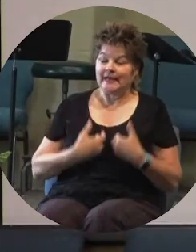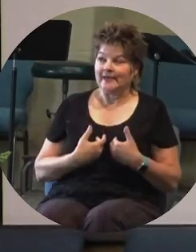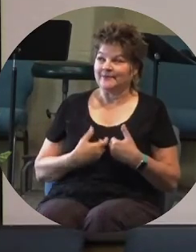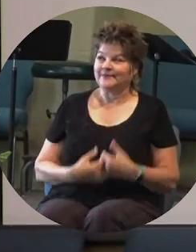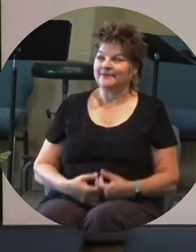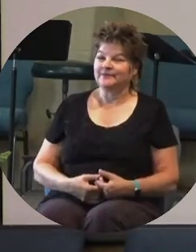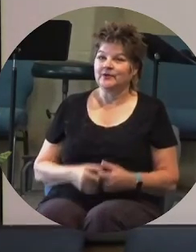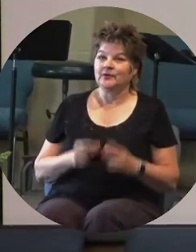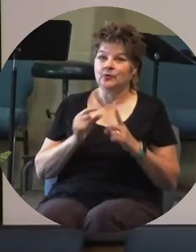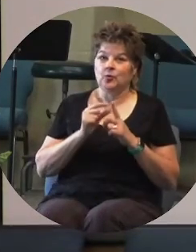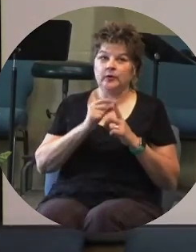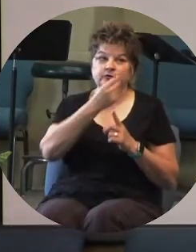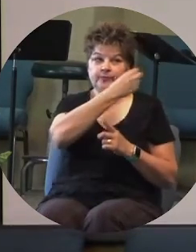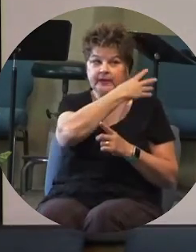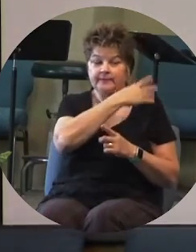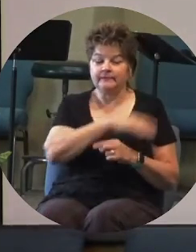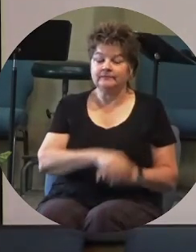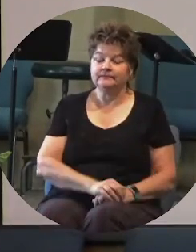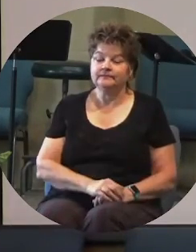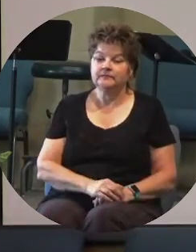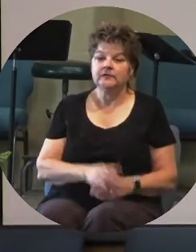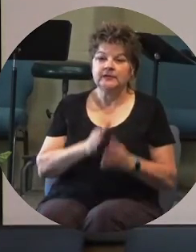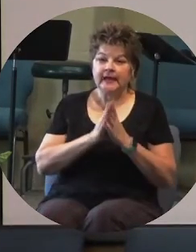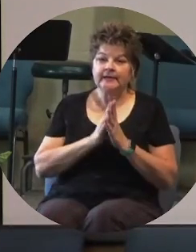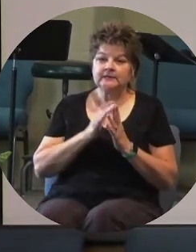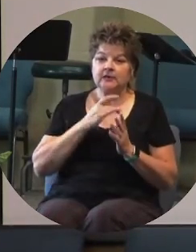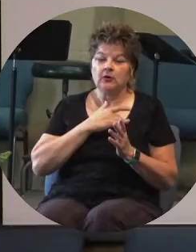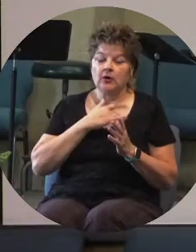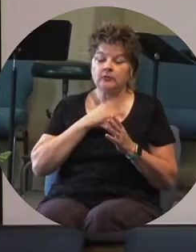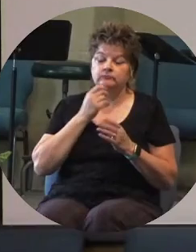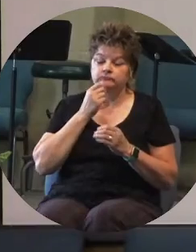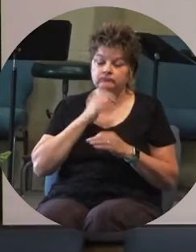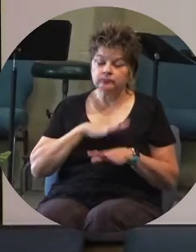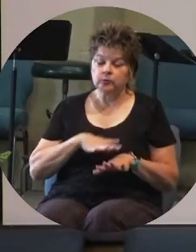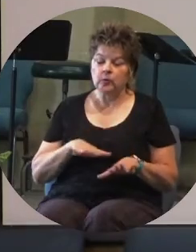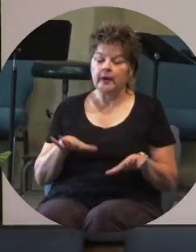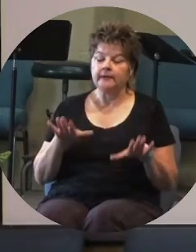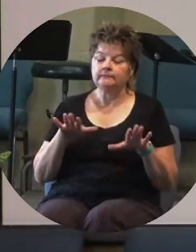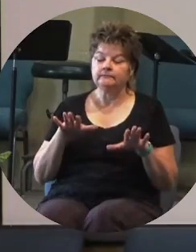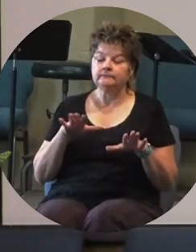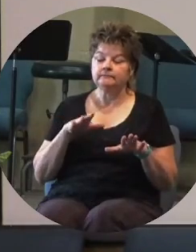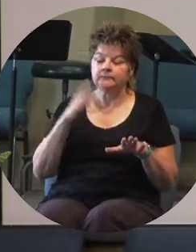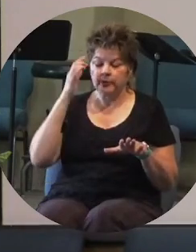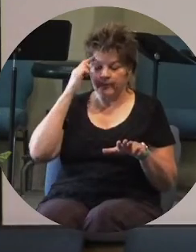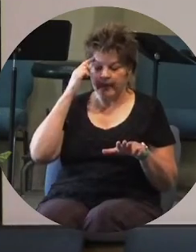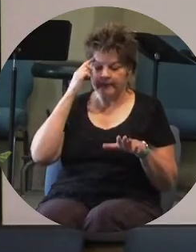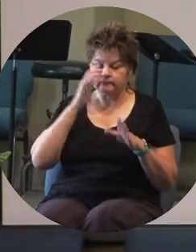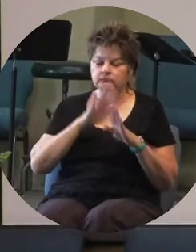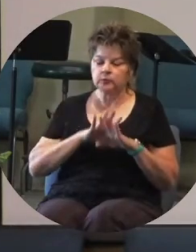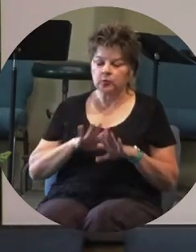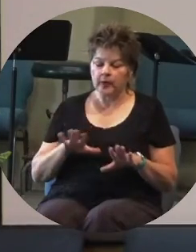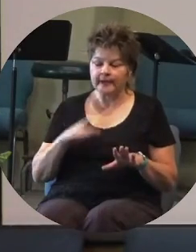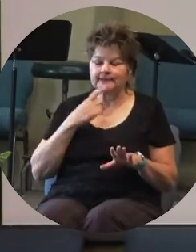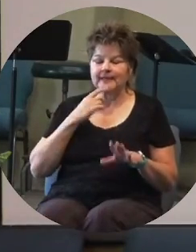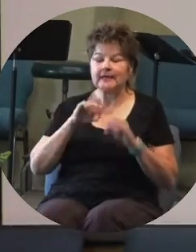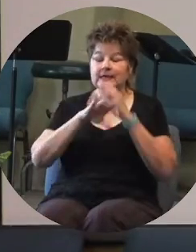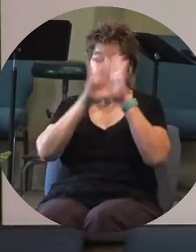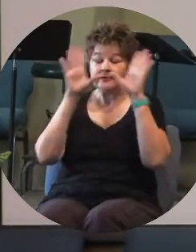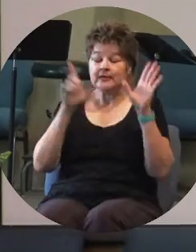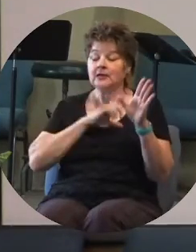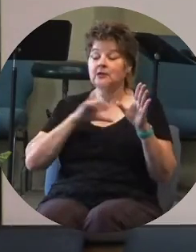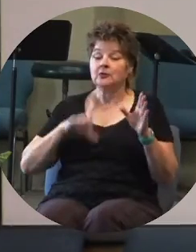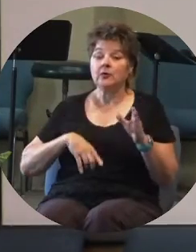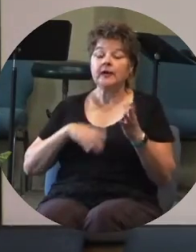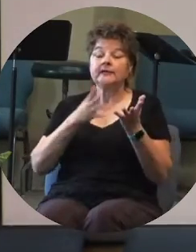on the screen. But I just ask if you'll just quiet your heart this morning. Quiet your mind and say, and very clearly say, "Lord, I just want